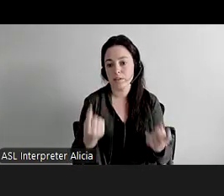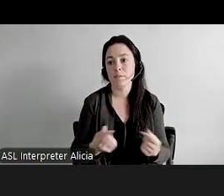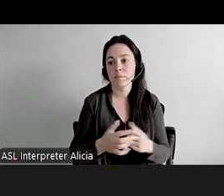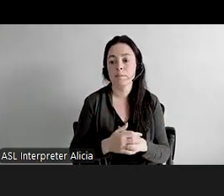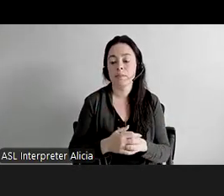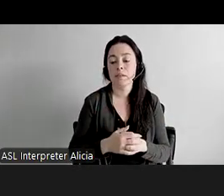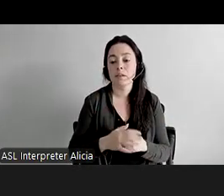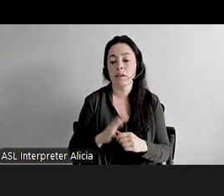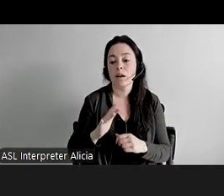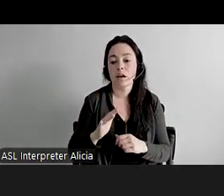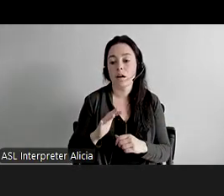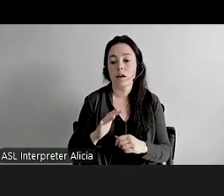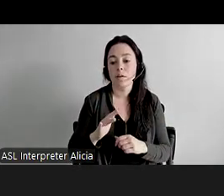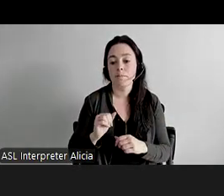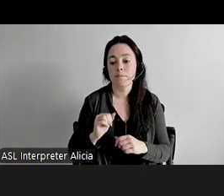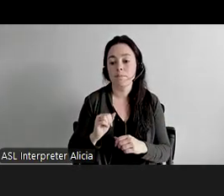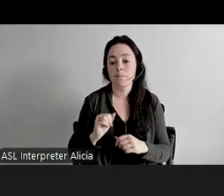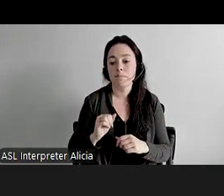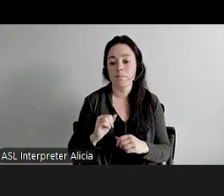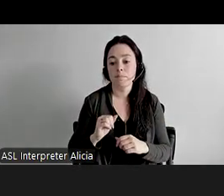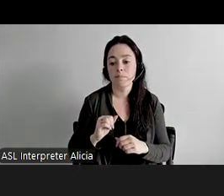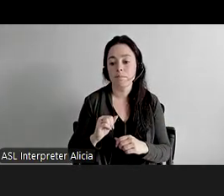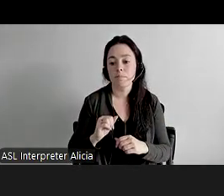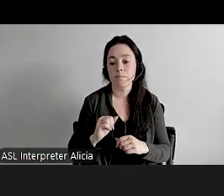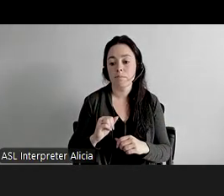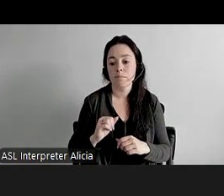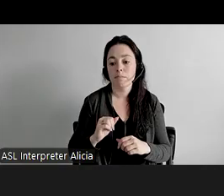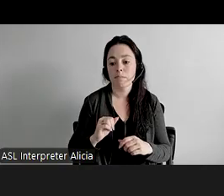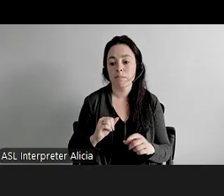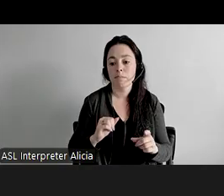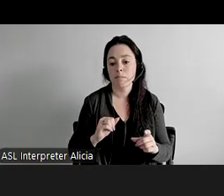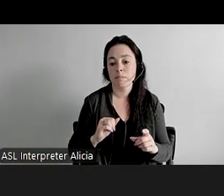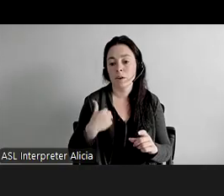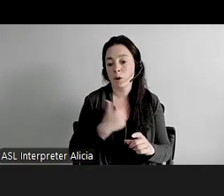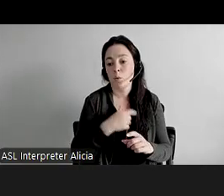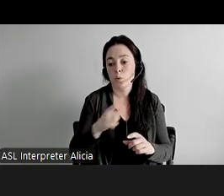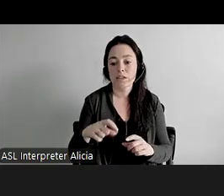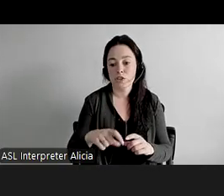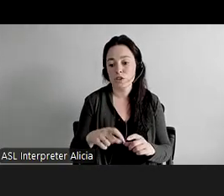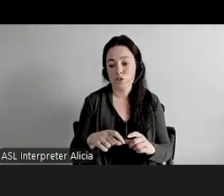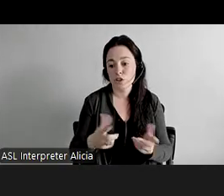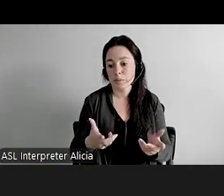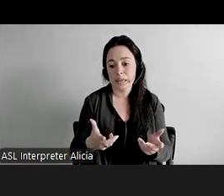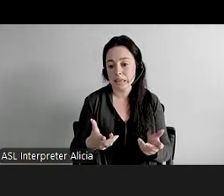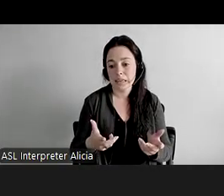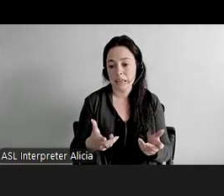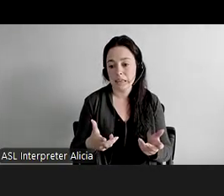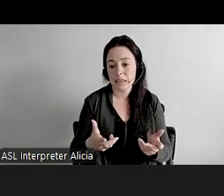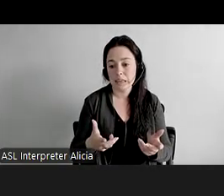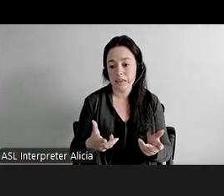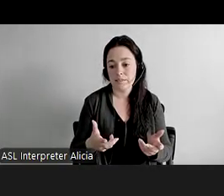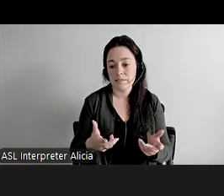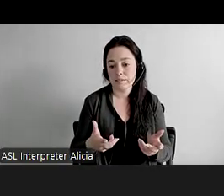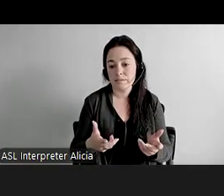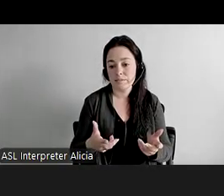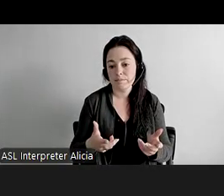community. My sense is that we should be kind of shepherding the